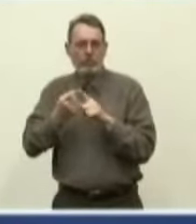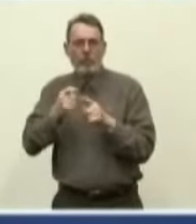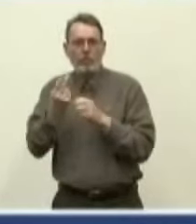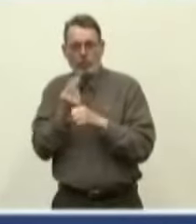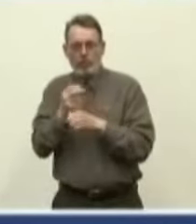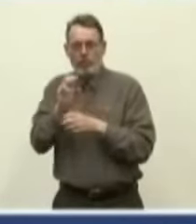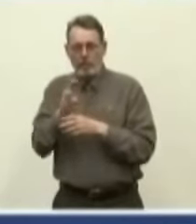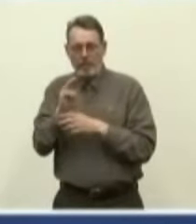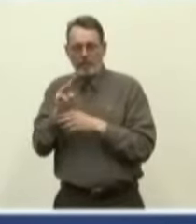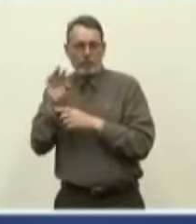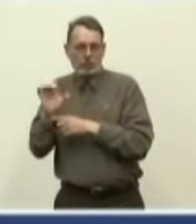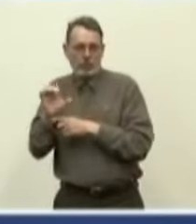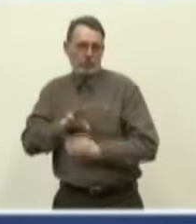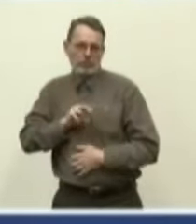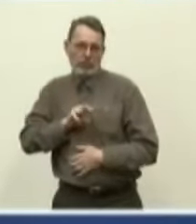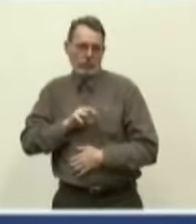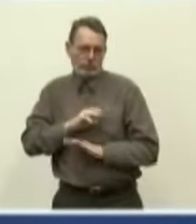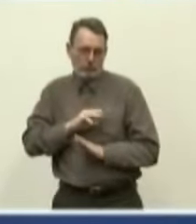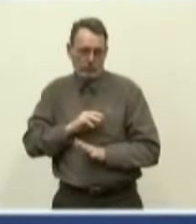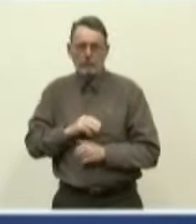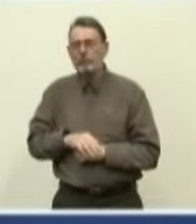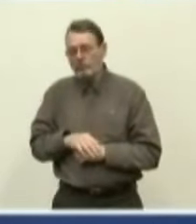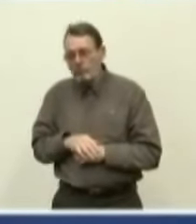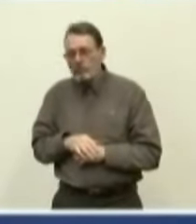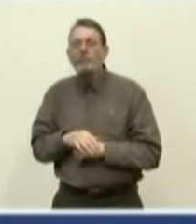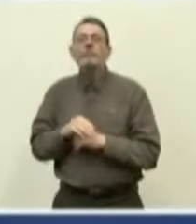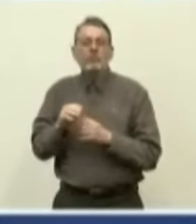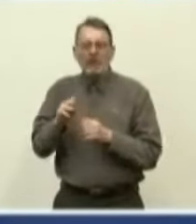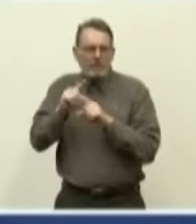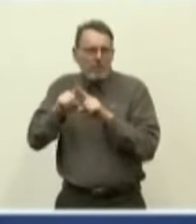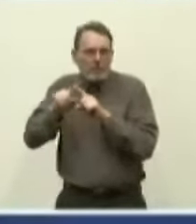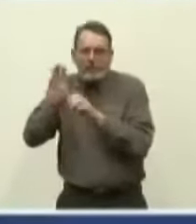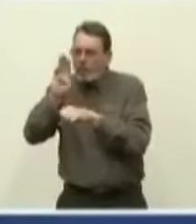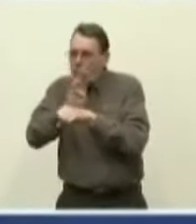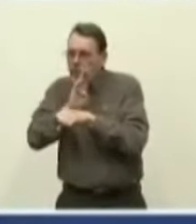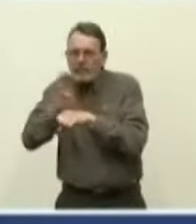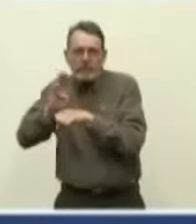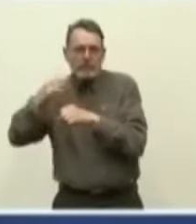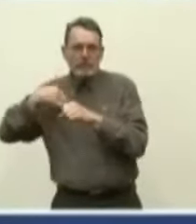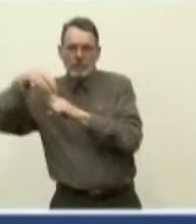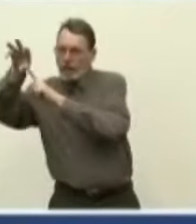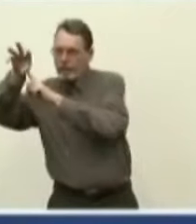Nearby businesses provided surveillance video of various portions of this incident.